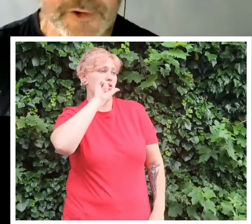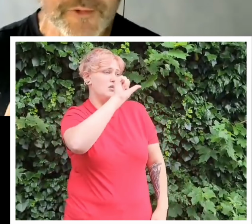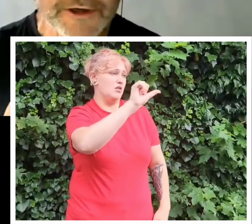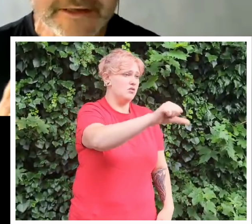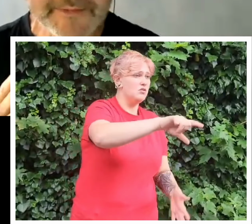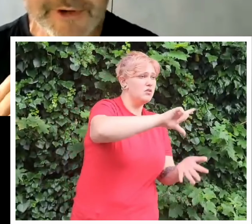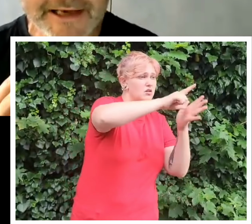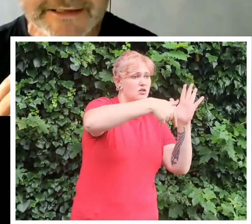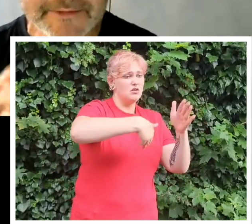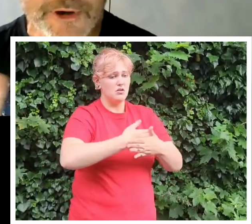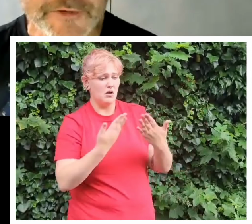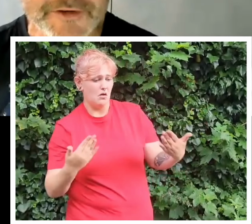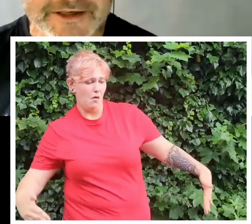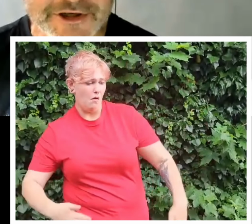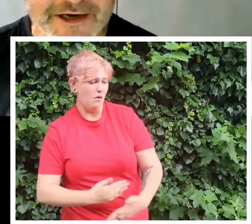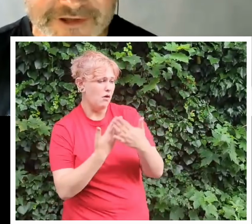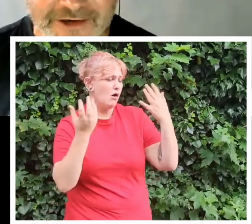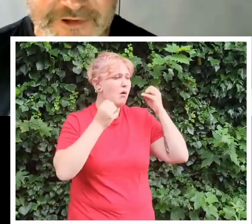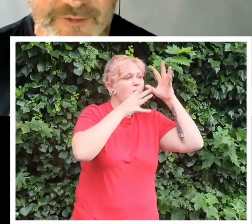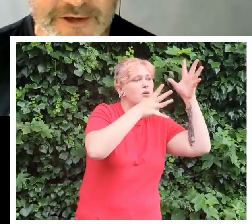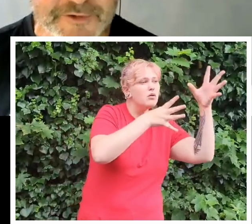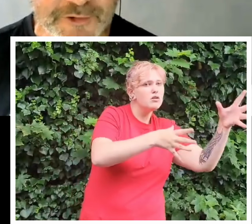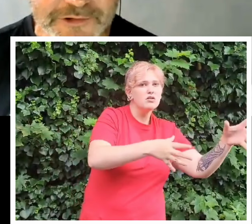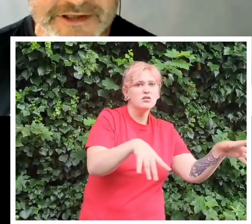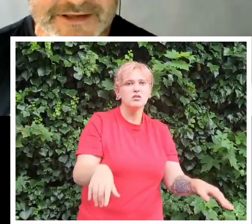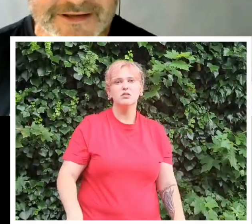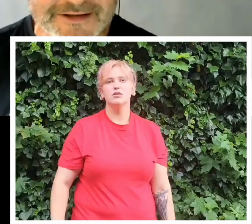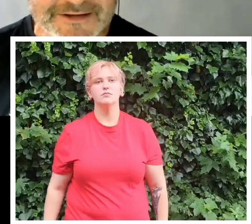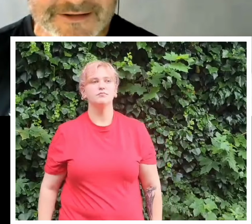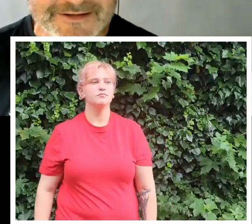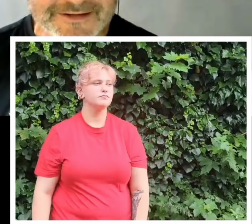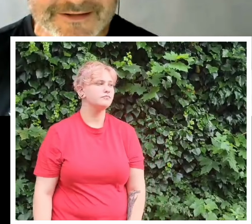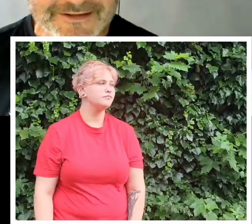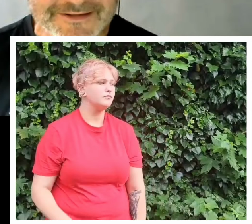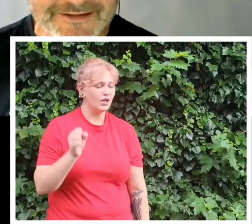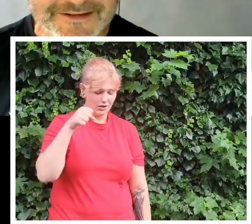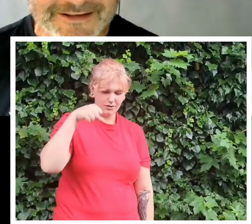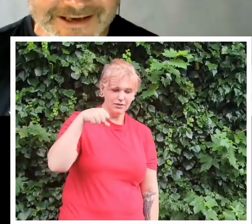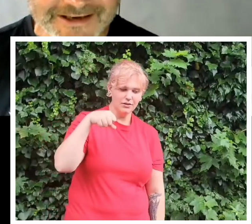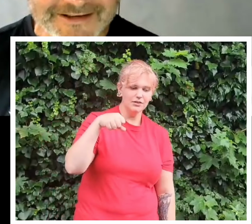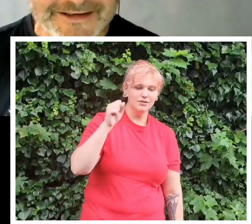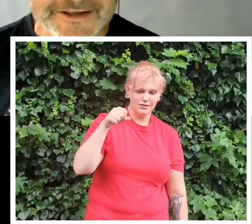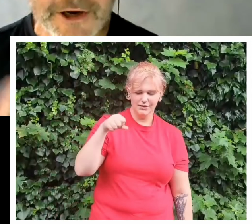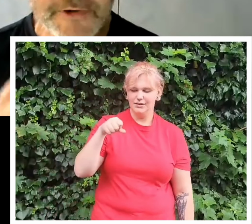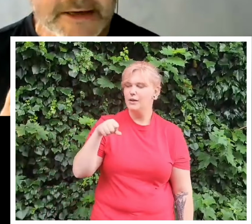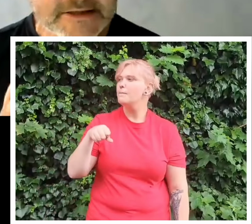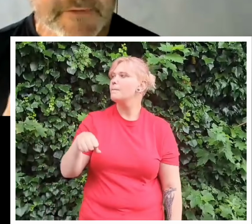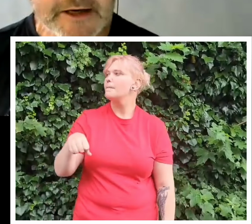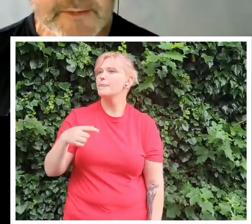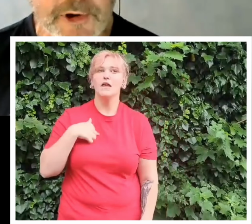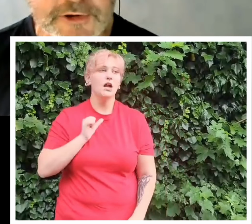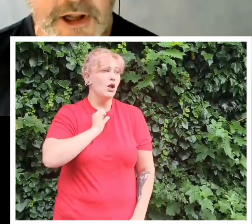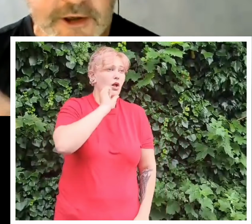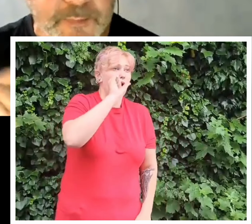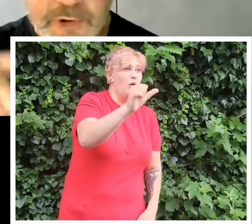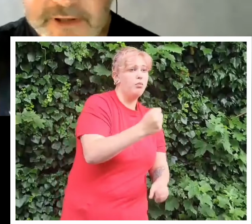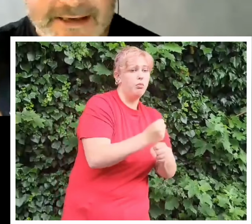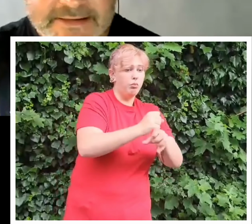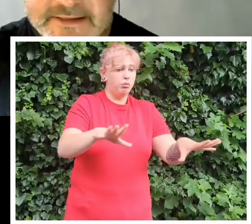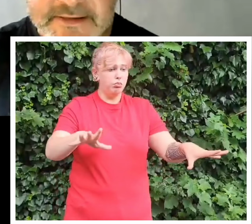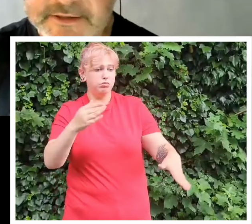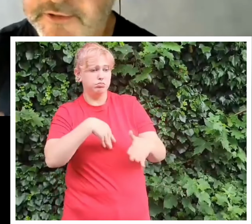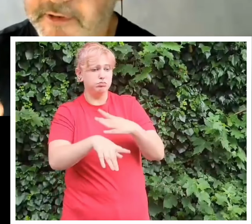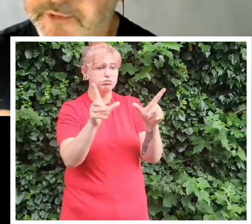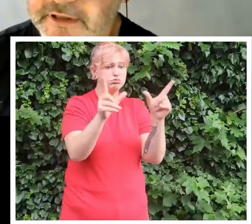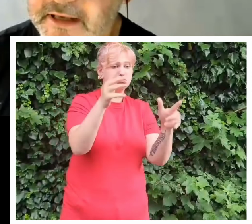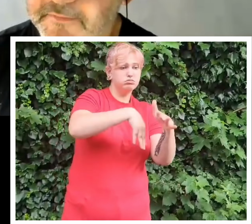will give you a one day belated birthday shout out as well, of course. Yeah. Yeah. So, and it's available online. I'll put